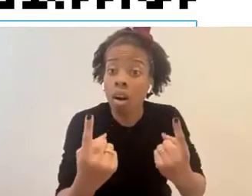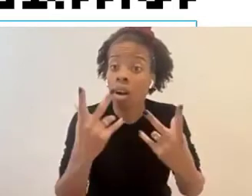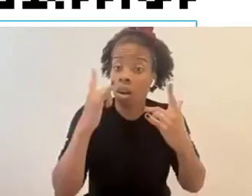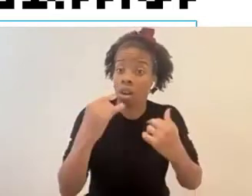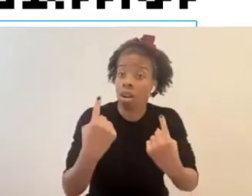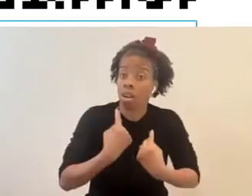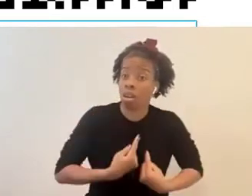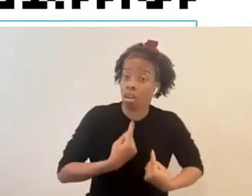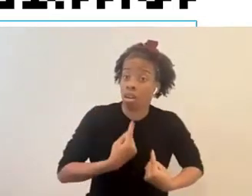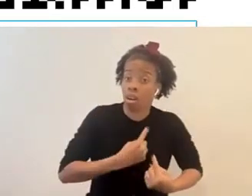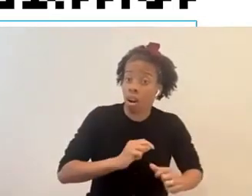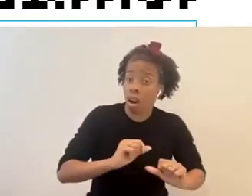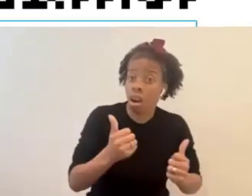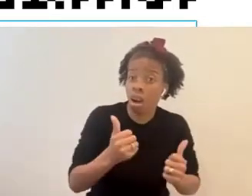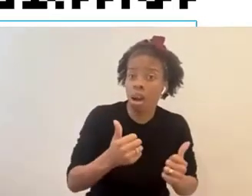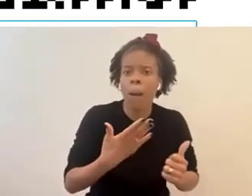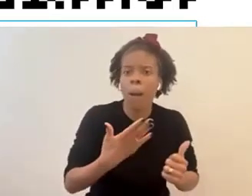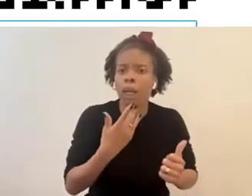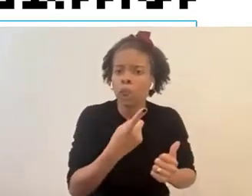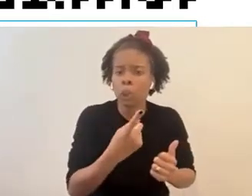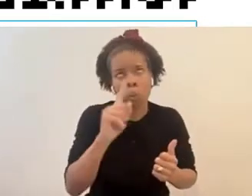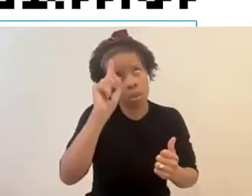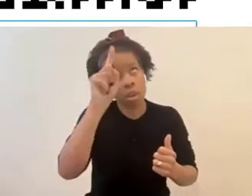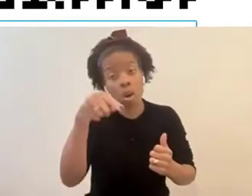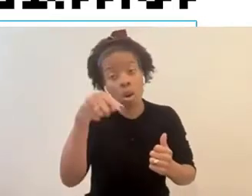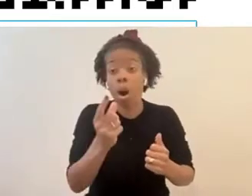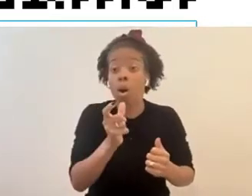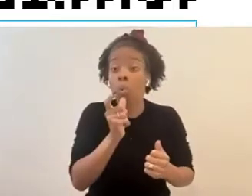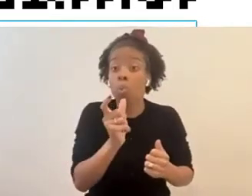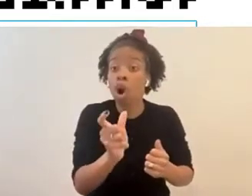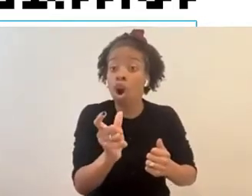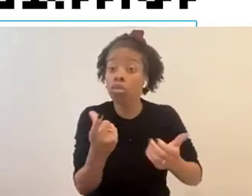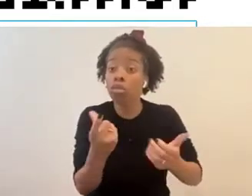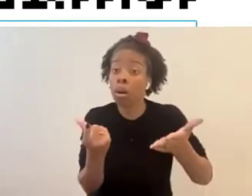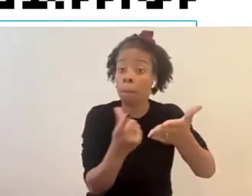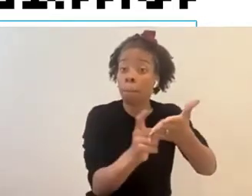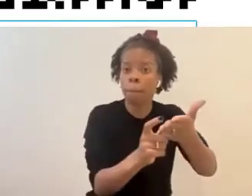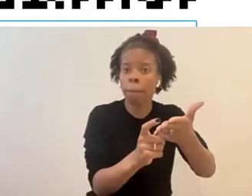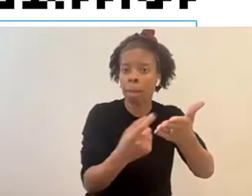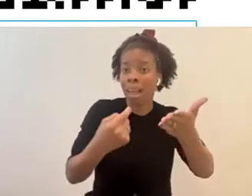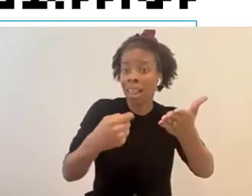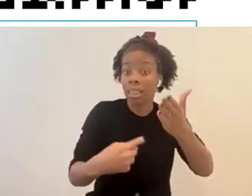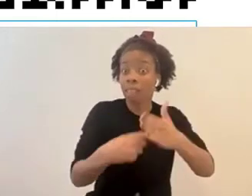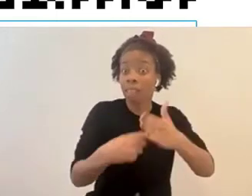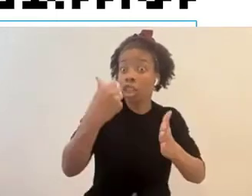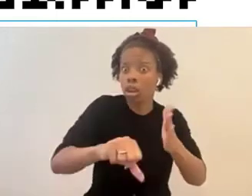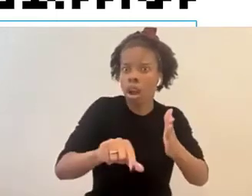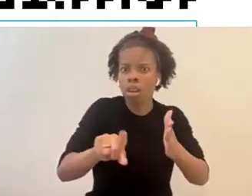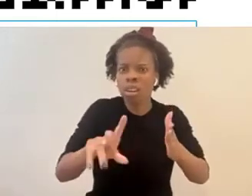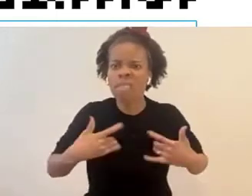you all to include one word about how you are feeling as this event starts.